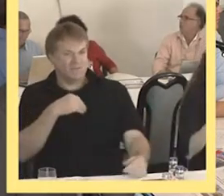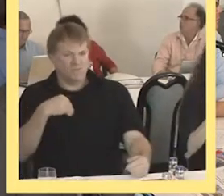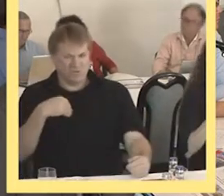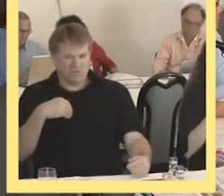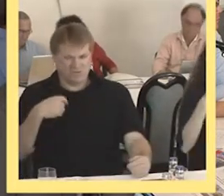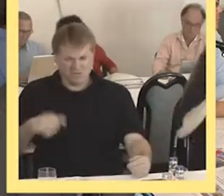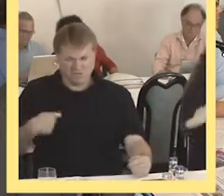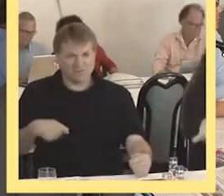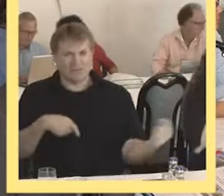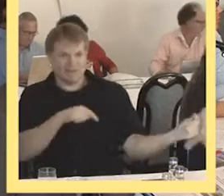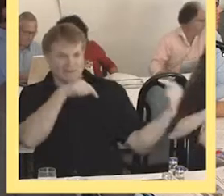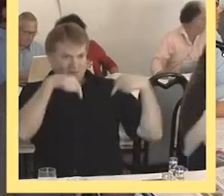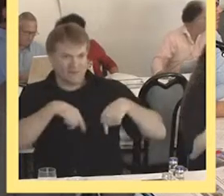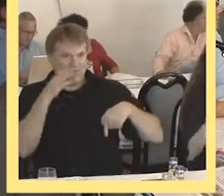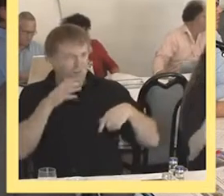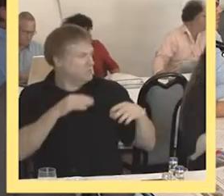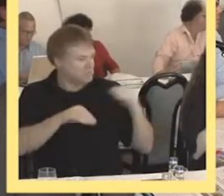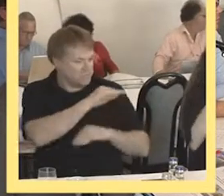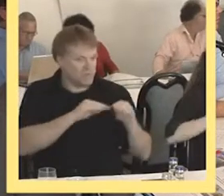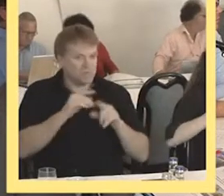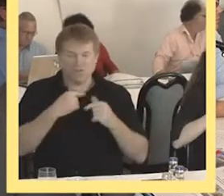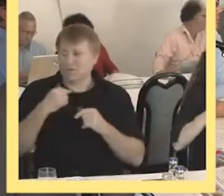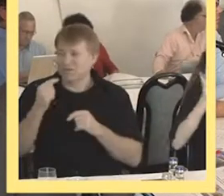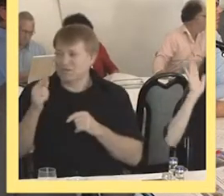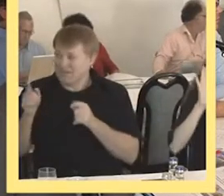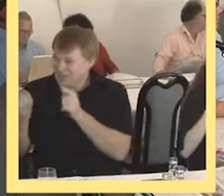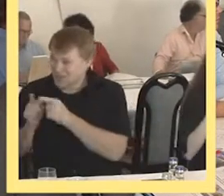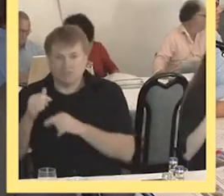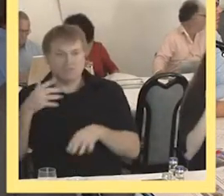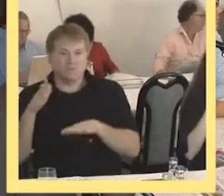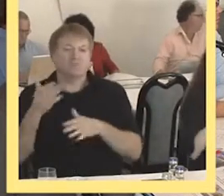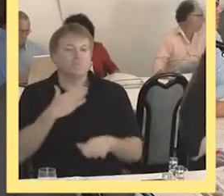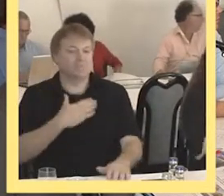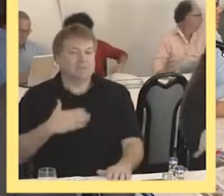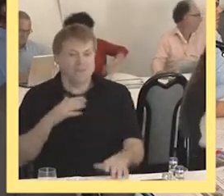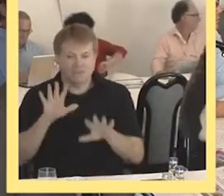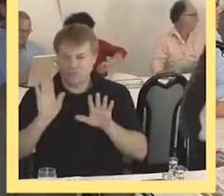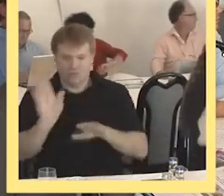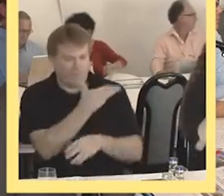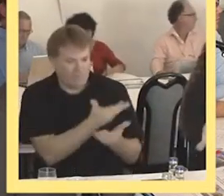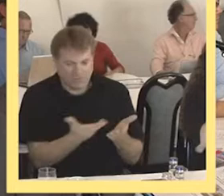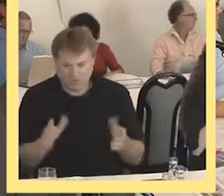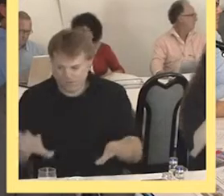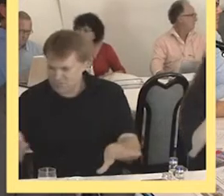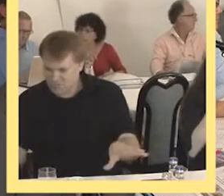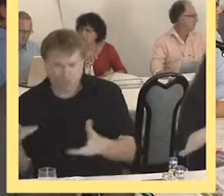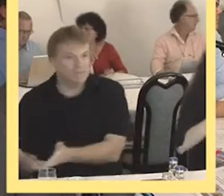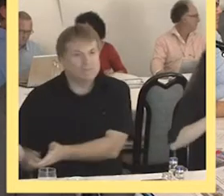to change tables, etc. So please be aware about it, or